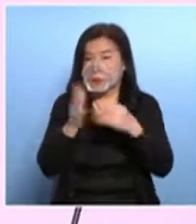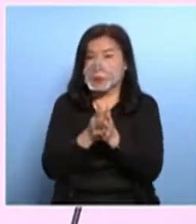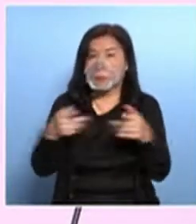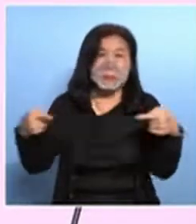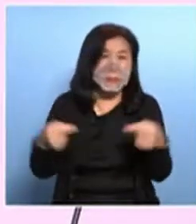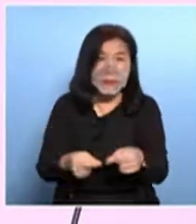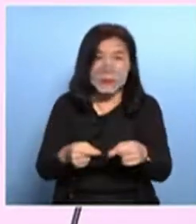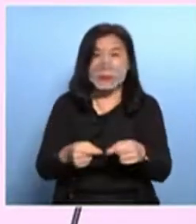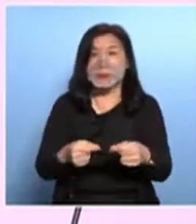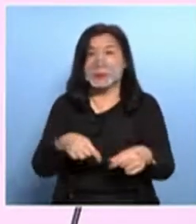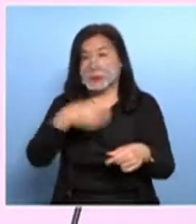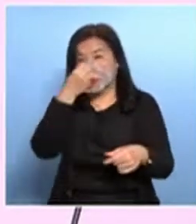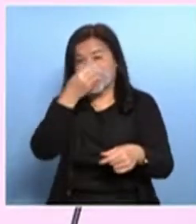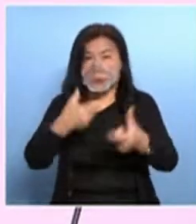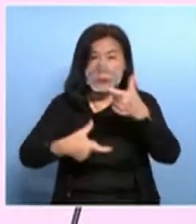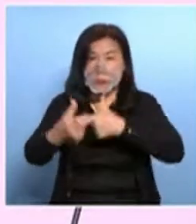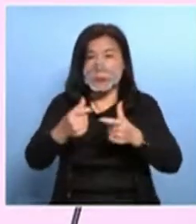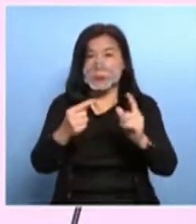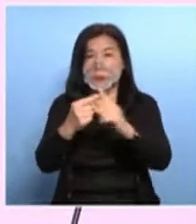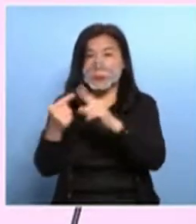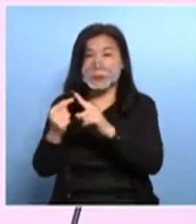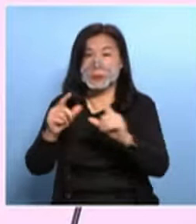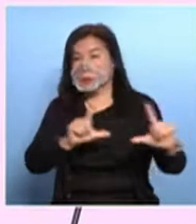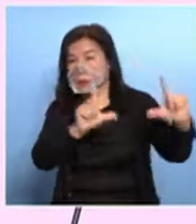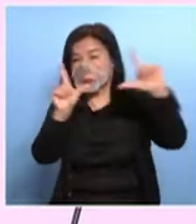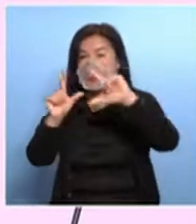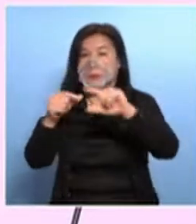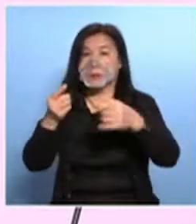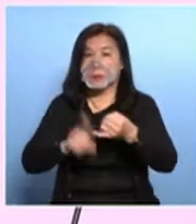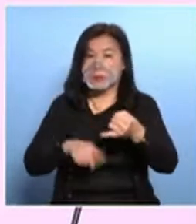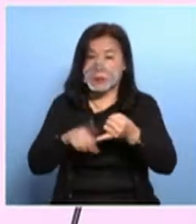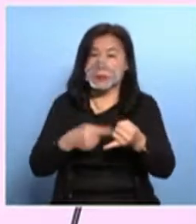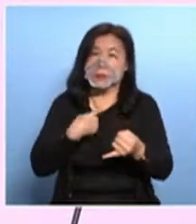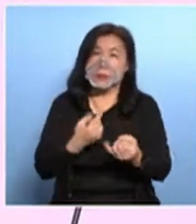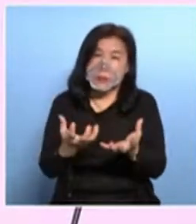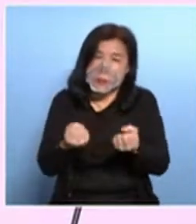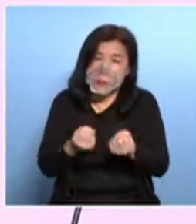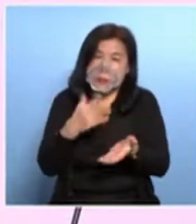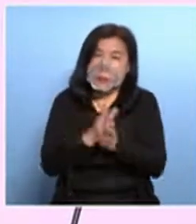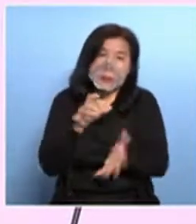drastic fall in people flow and seriously dampened consumer and economic sentiments.